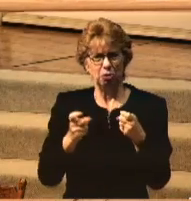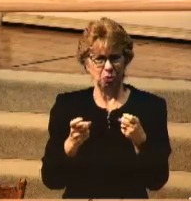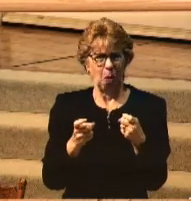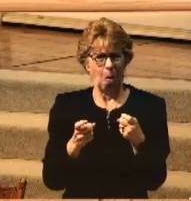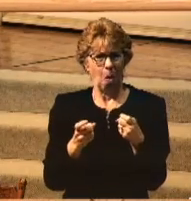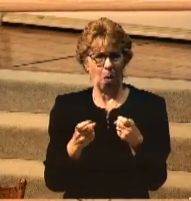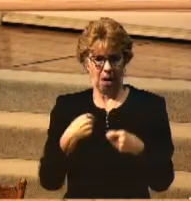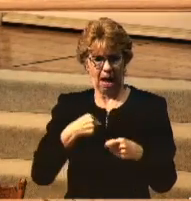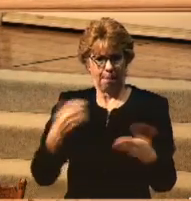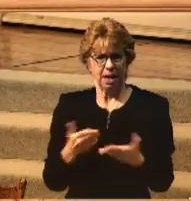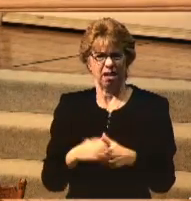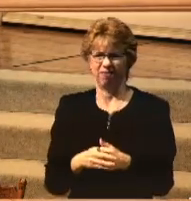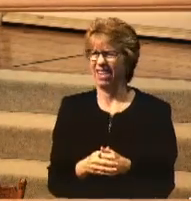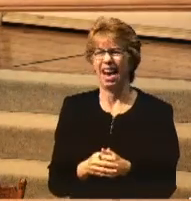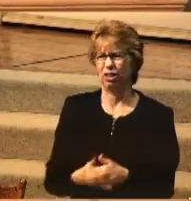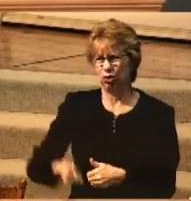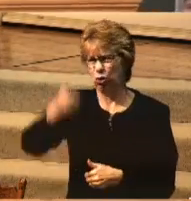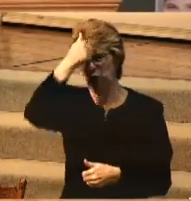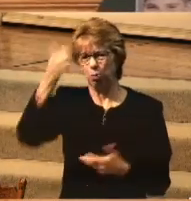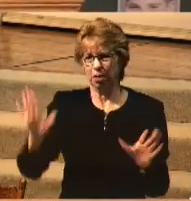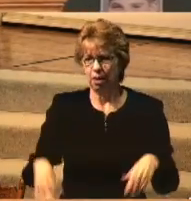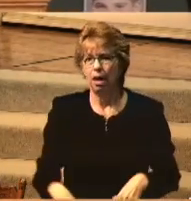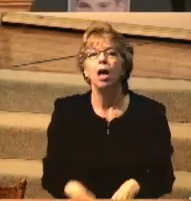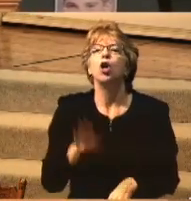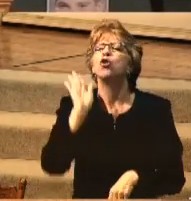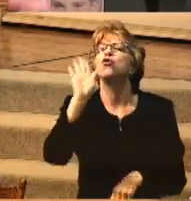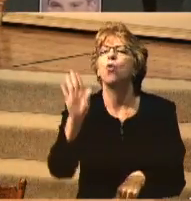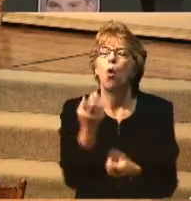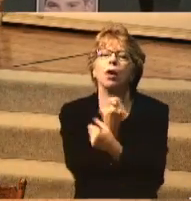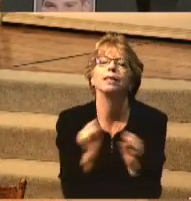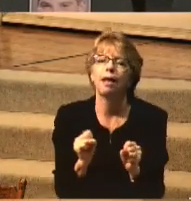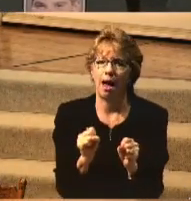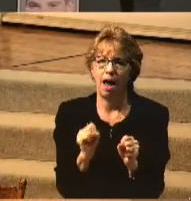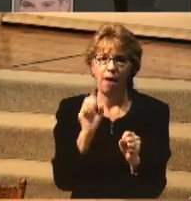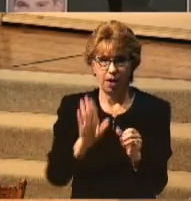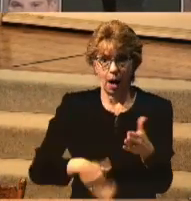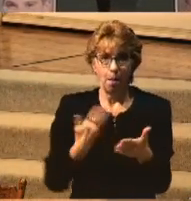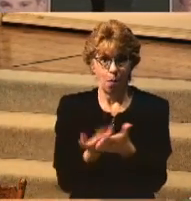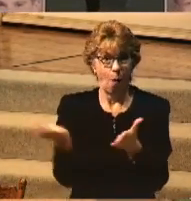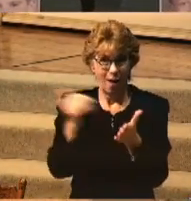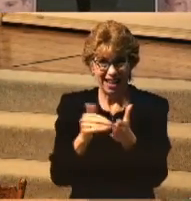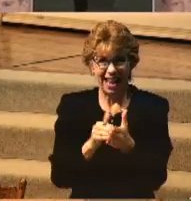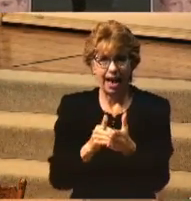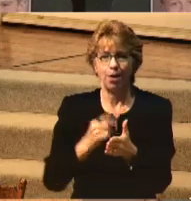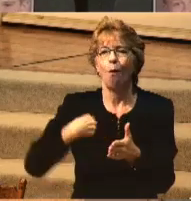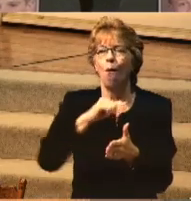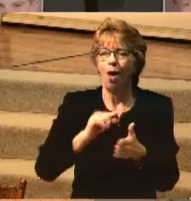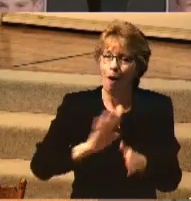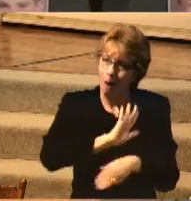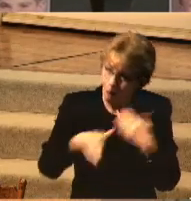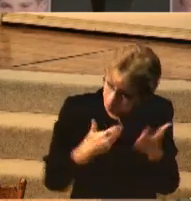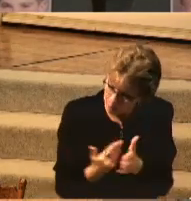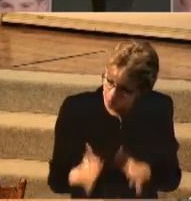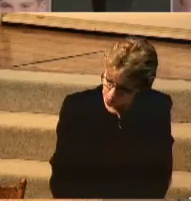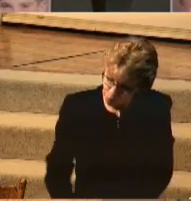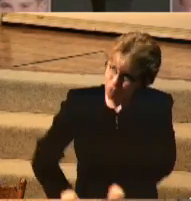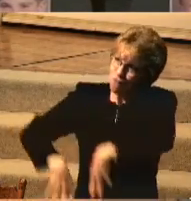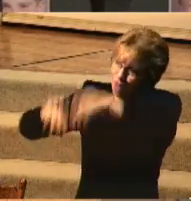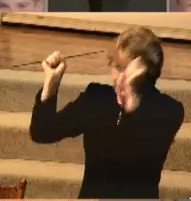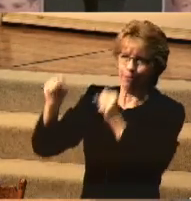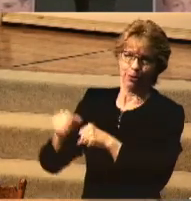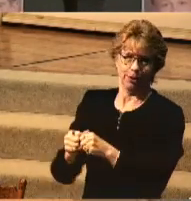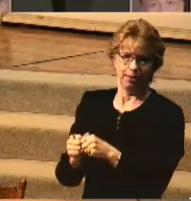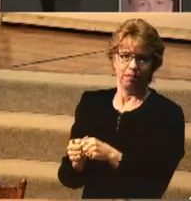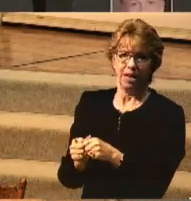ridiculous. If you're saved, born again, we're all going up. He's not going to miss anybody. He did it with Enoch. He did it